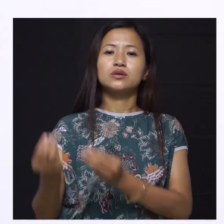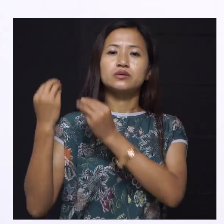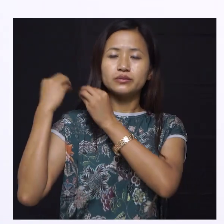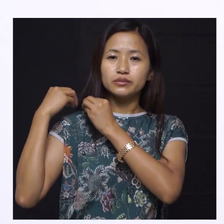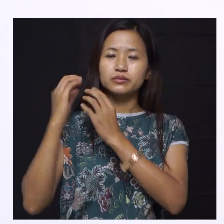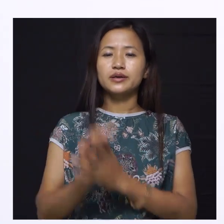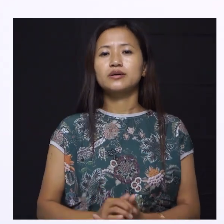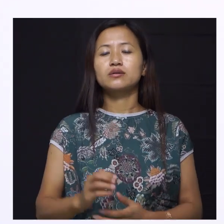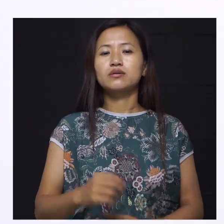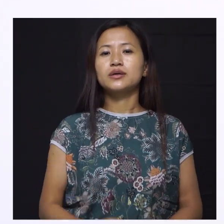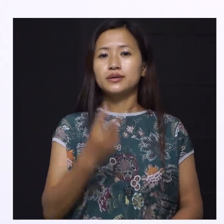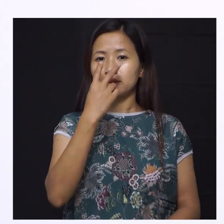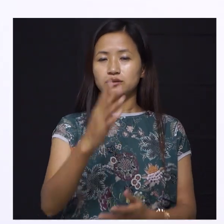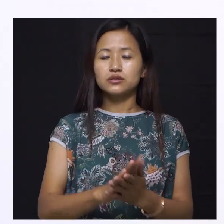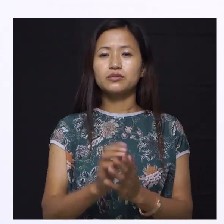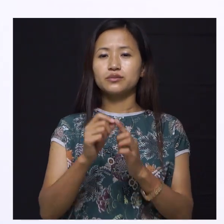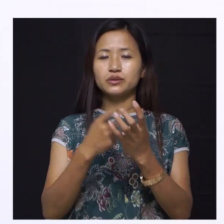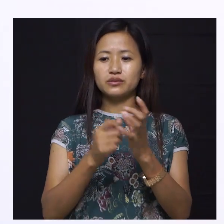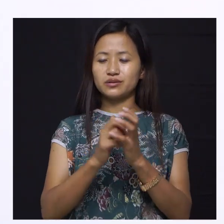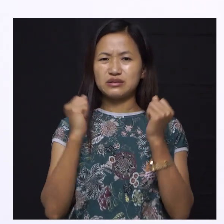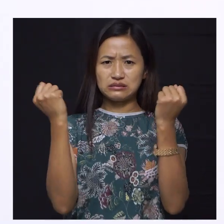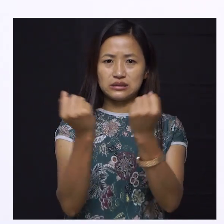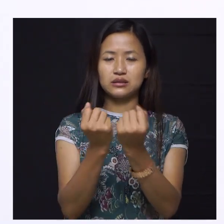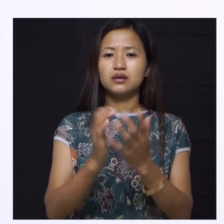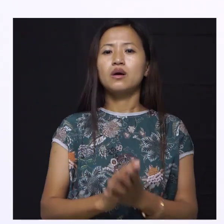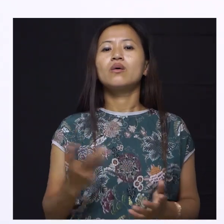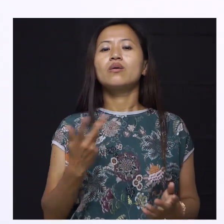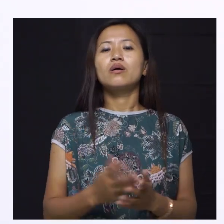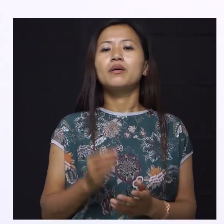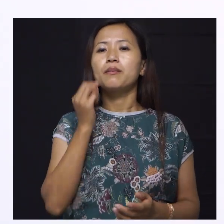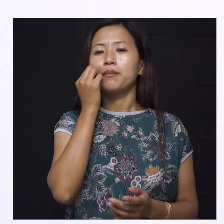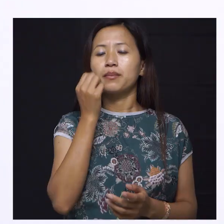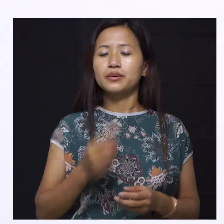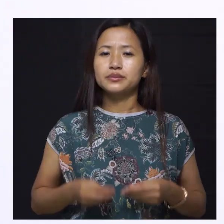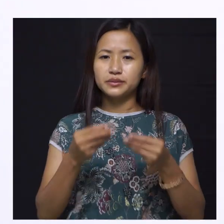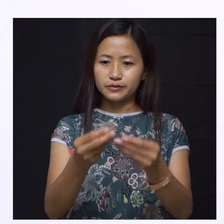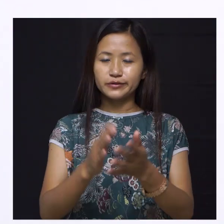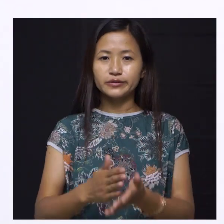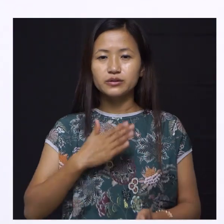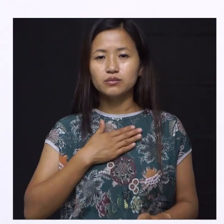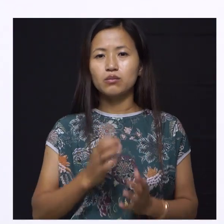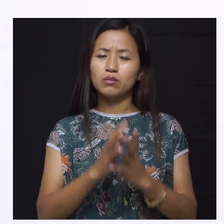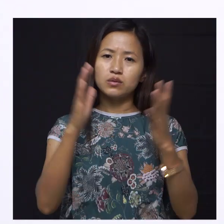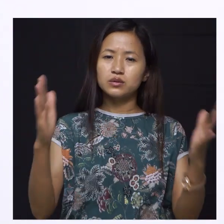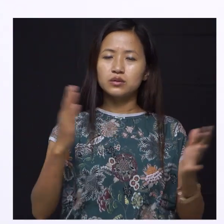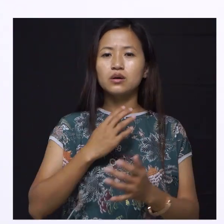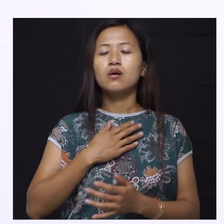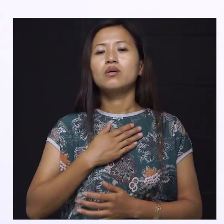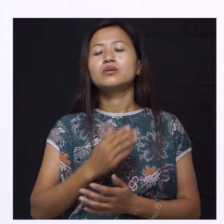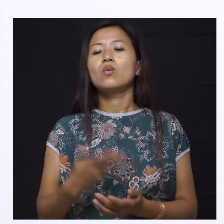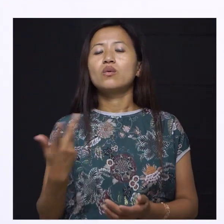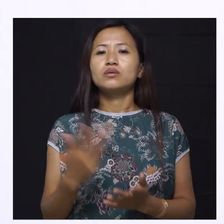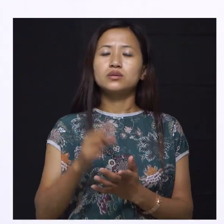For example, in the context of the patriarchal society, where male members are given due respect or given more respect, what they do